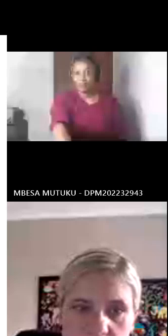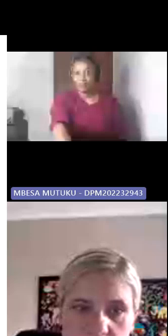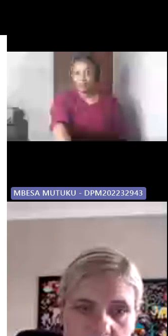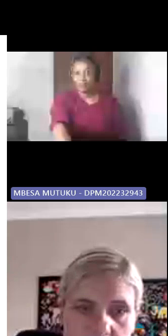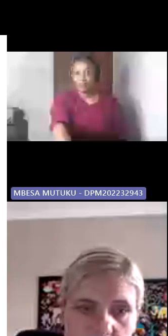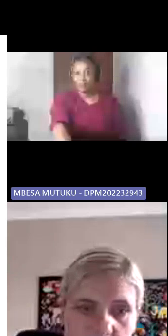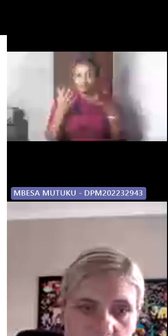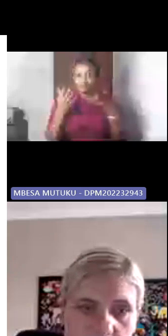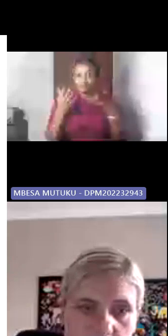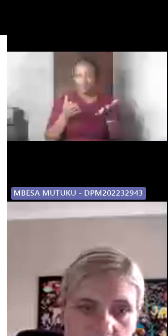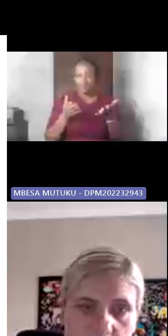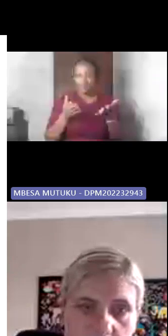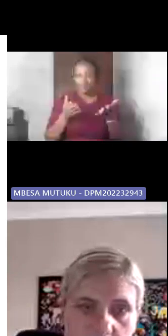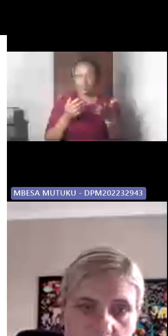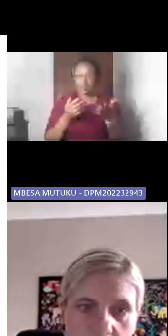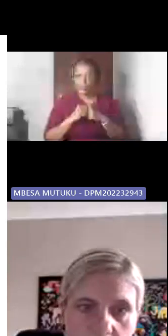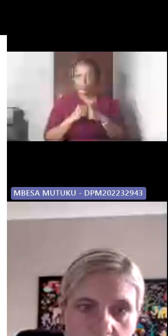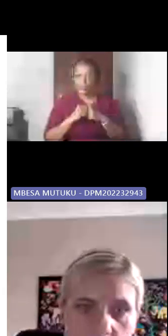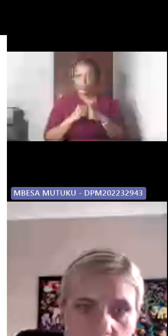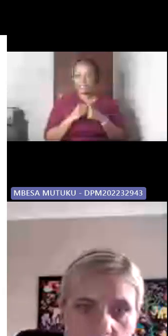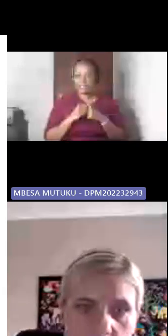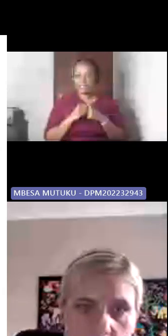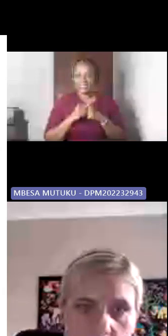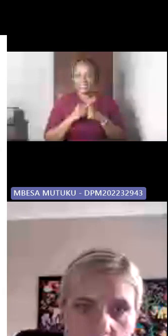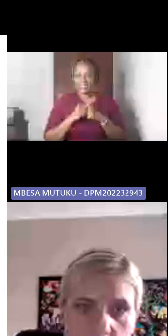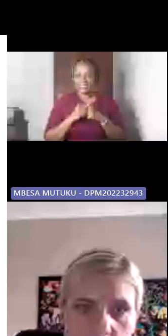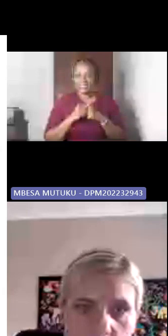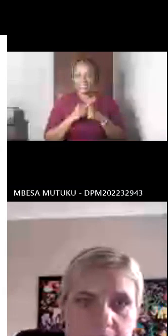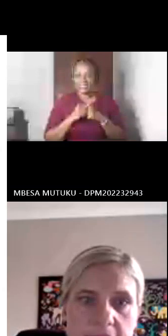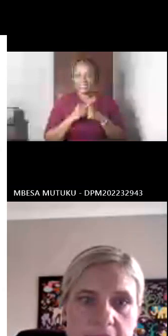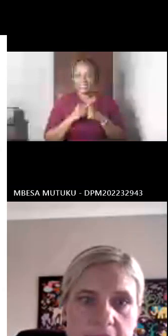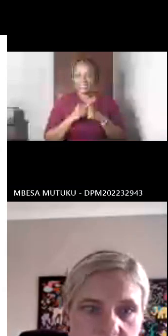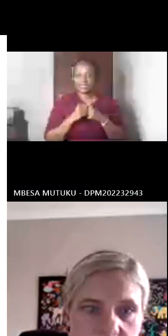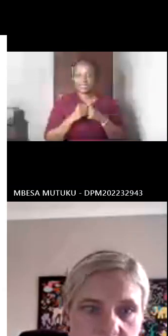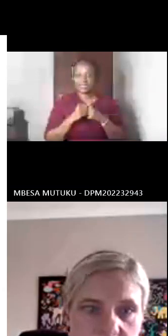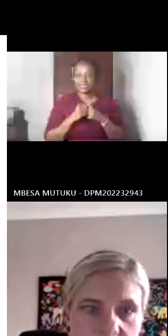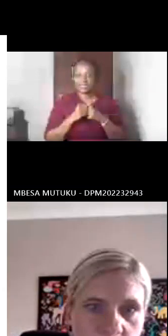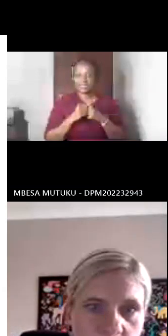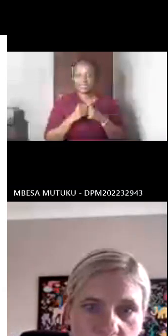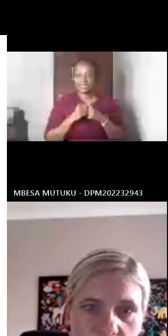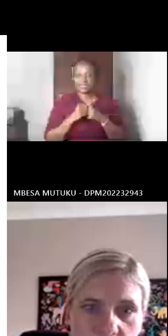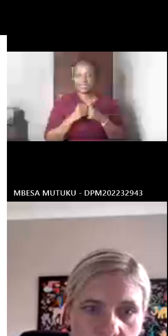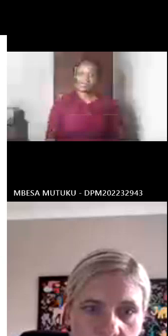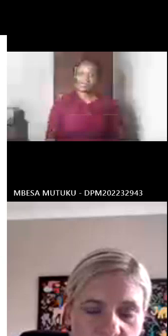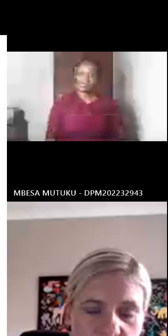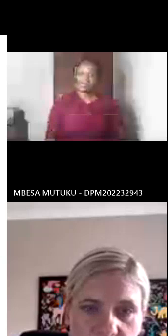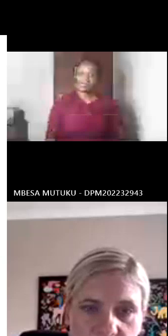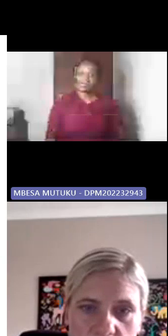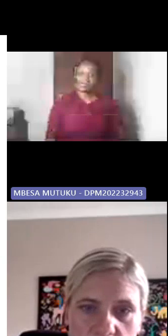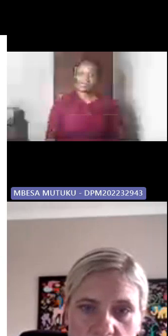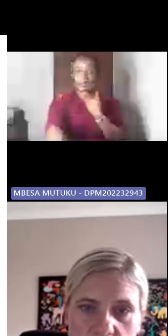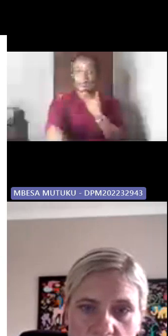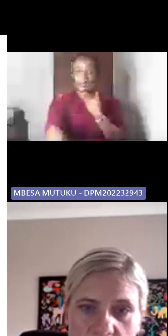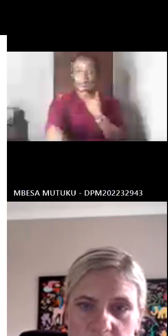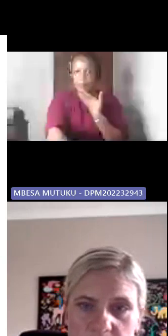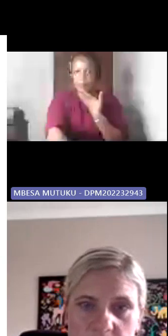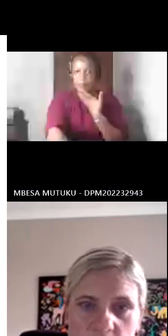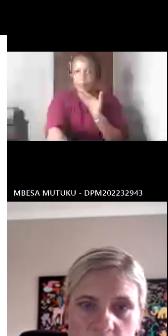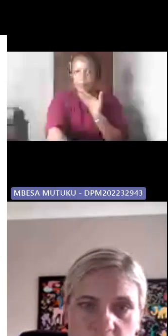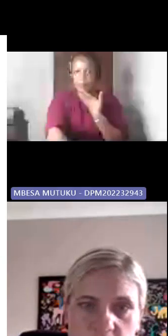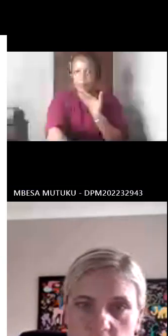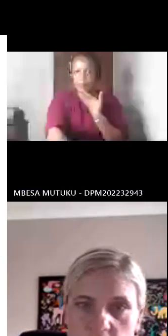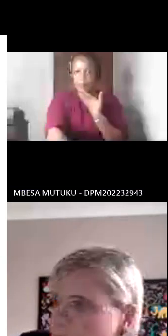end. And now, is it blurry? It is still a little blurry, Minnie. I'm wondering if Okay, you're able